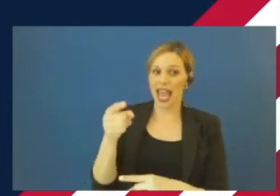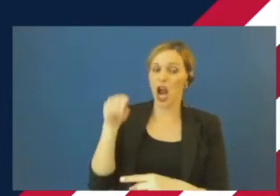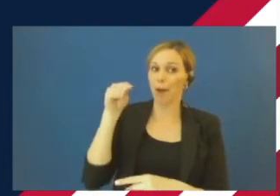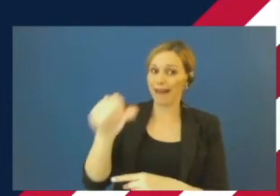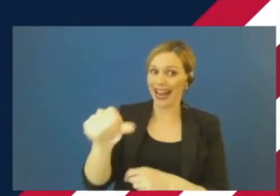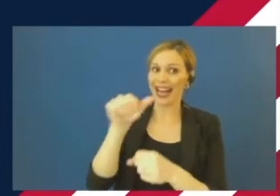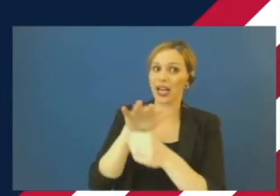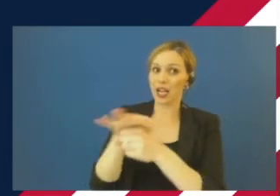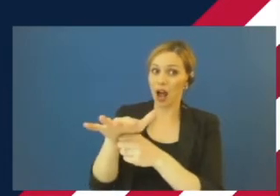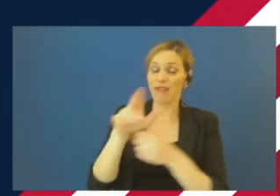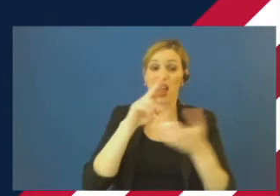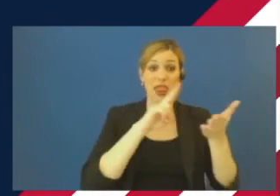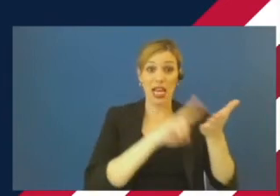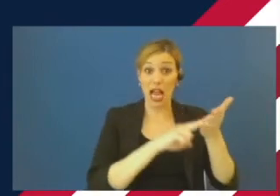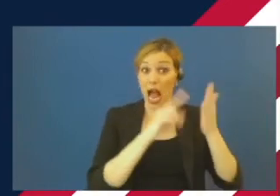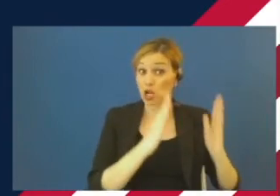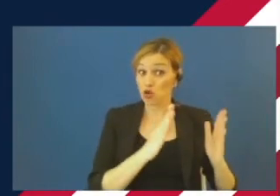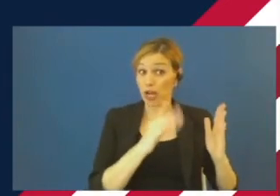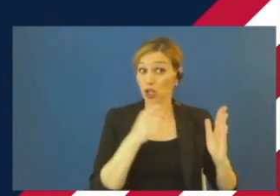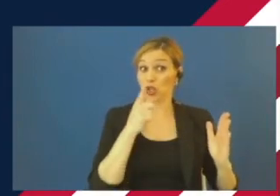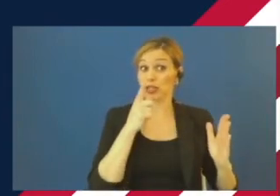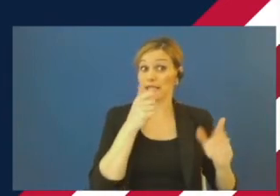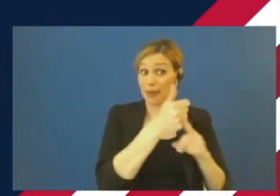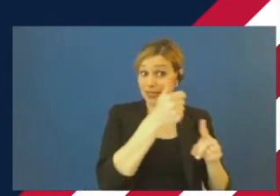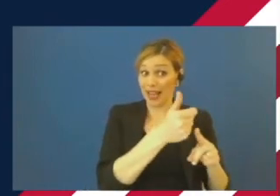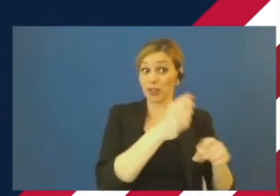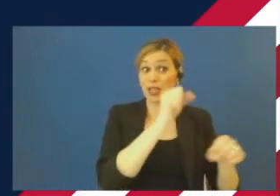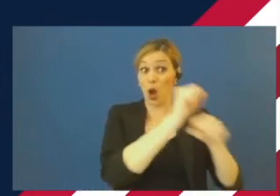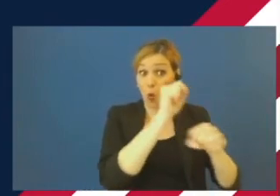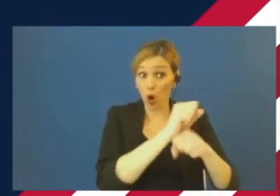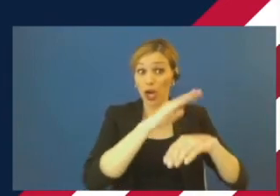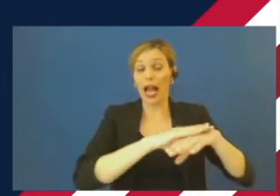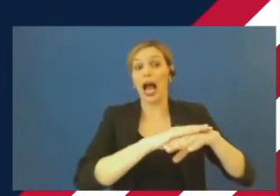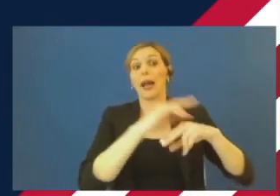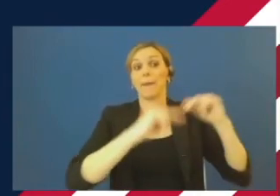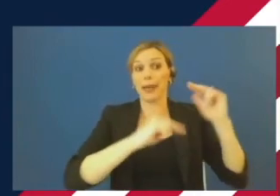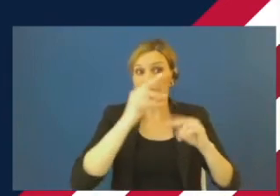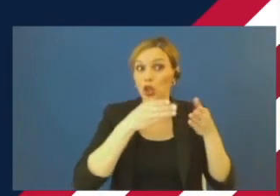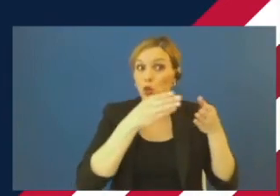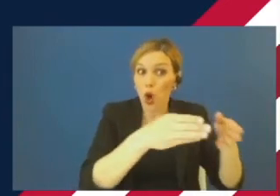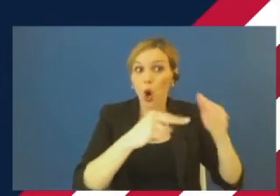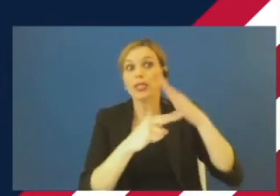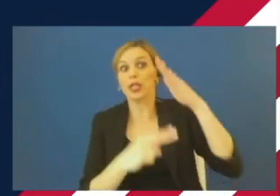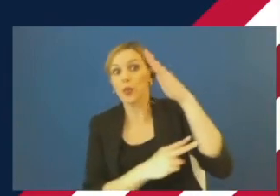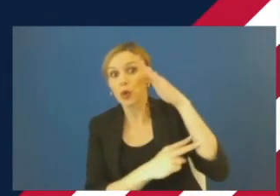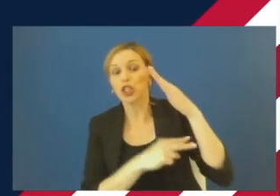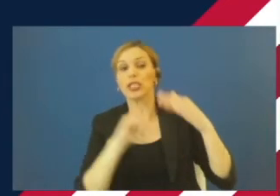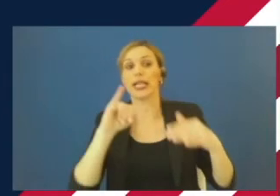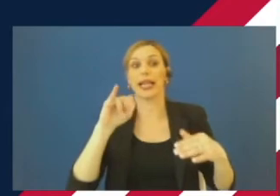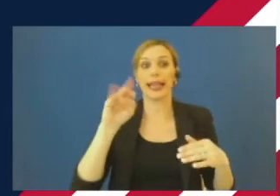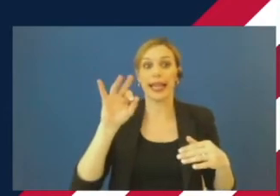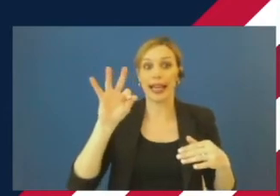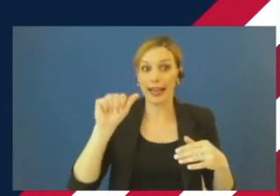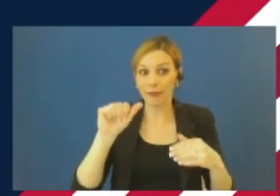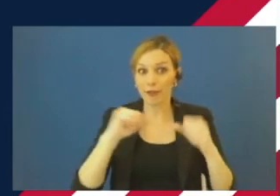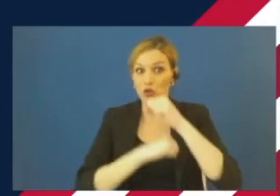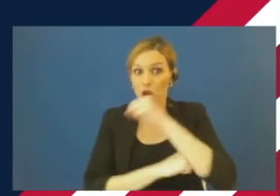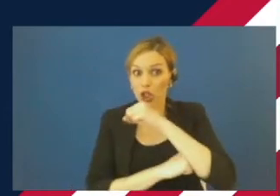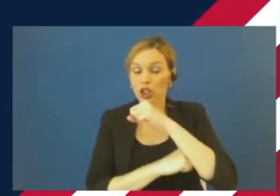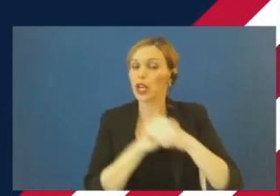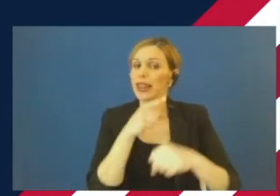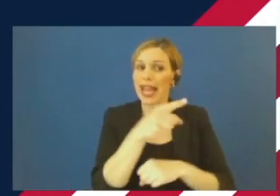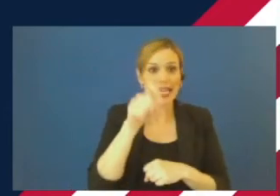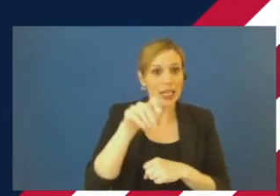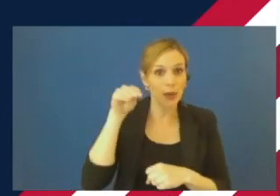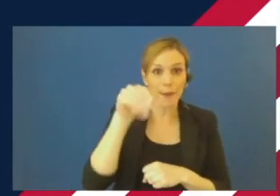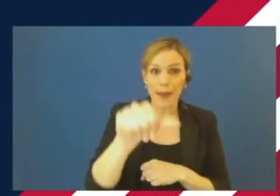America's infrastructure are to pay an area wage and benefit that is equal to the prevailing area standard. And it ensures the fact